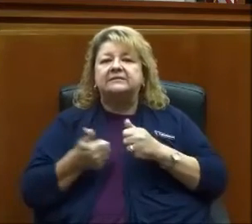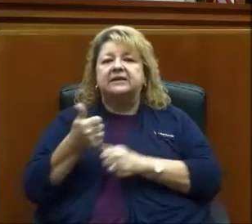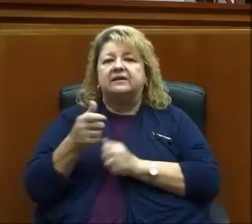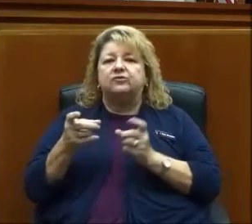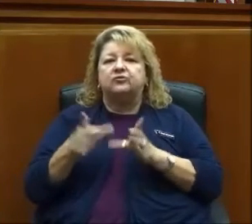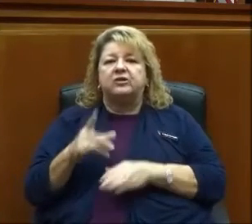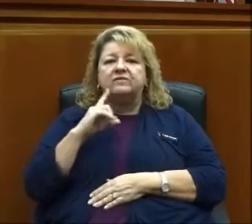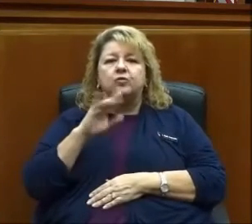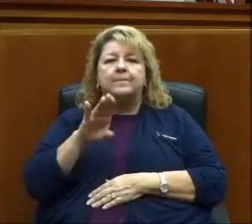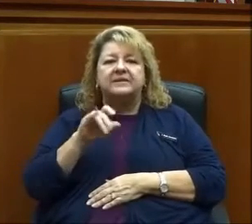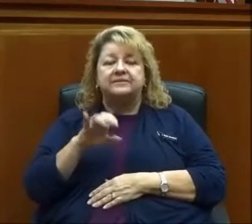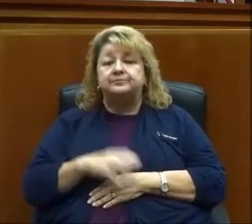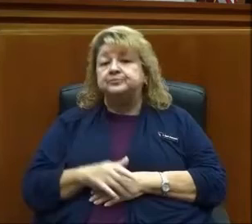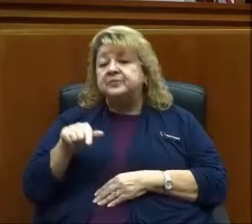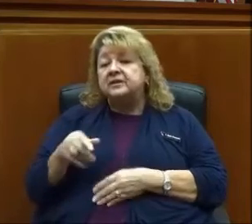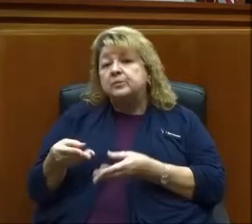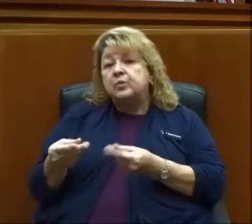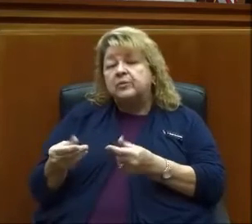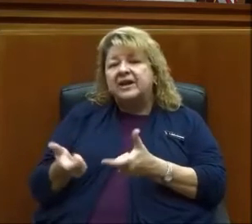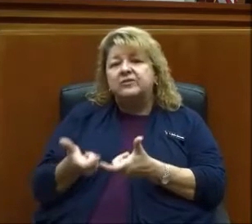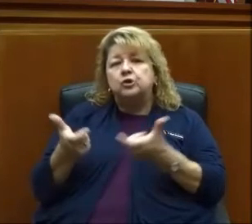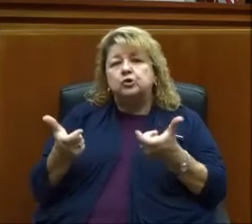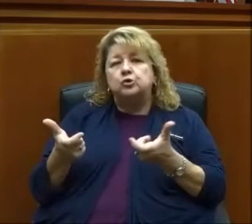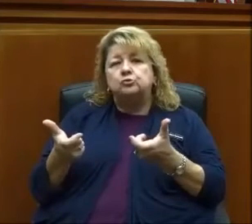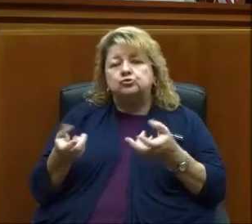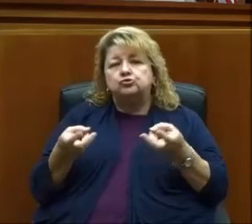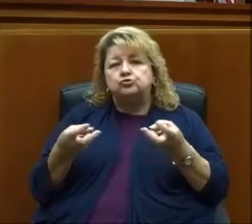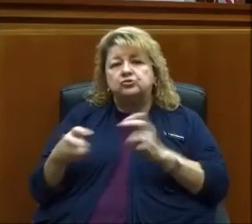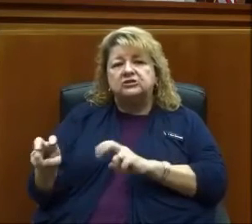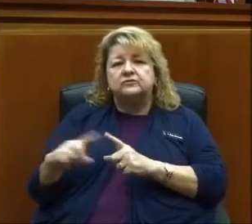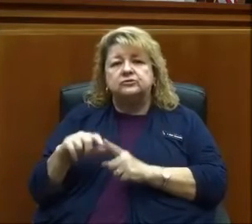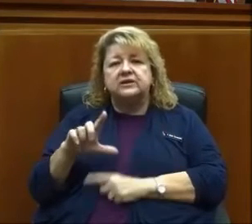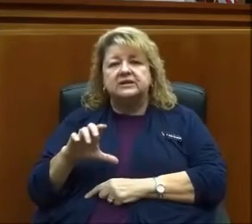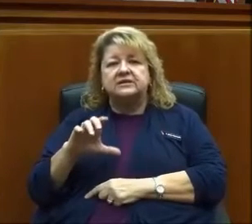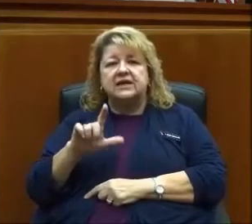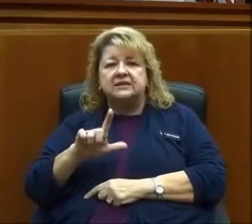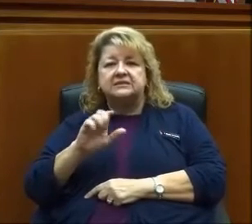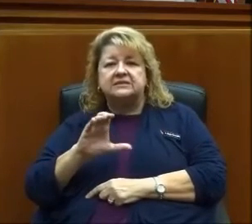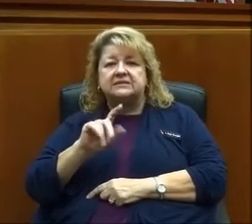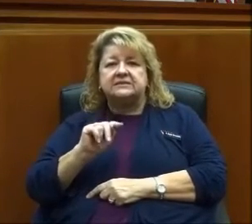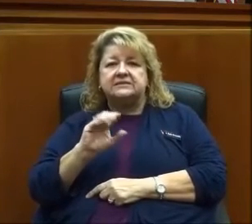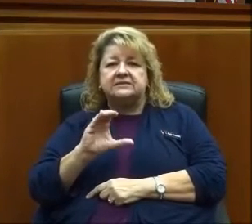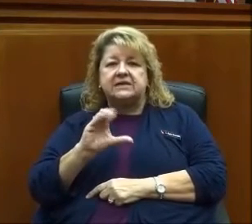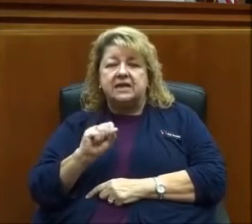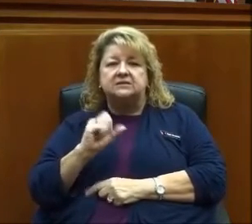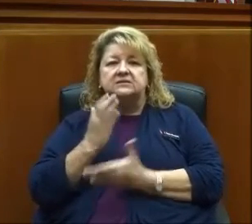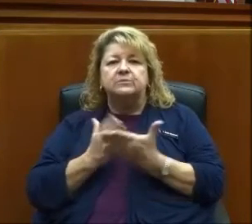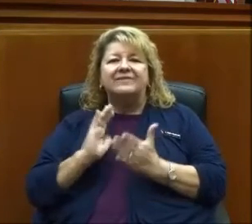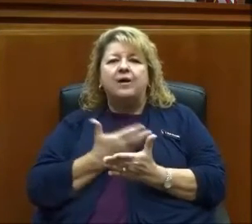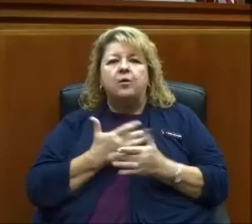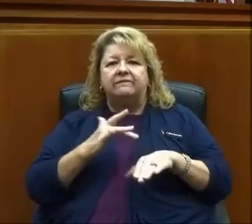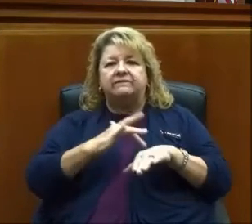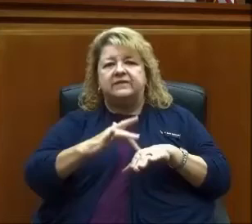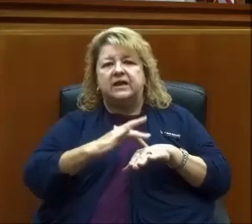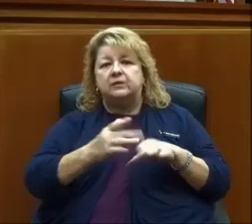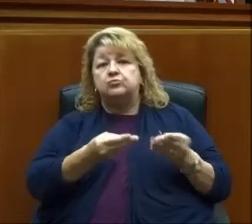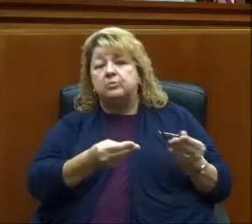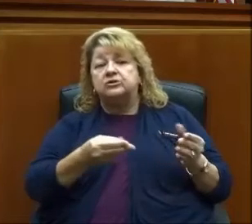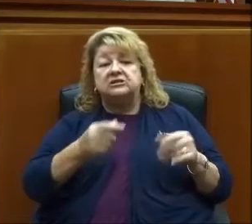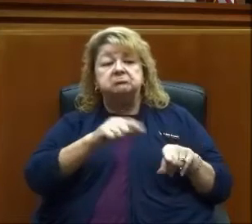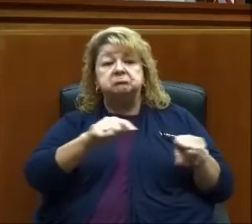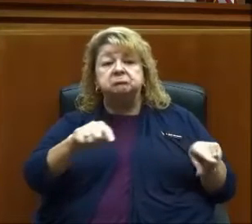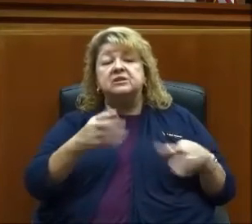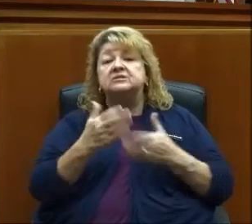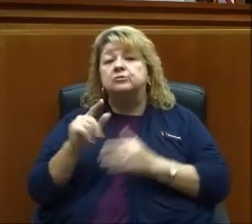This property, there was a huge transfer to LCTCS of some of our vacant property and some of our